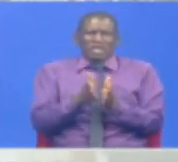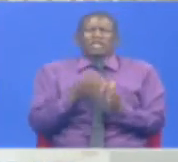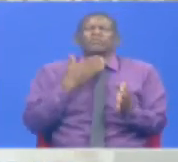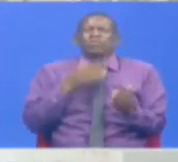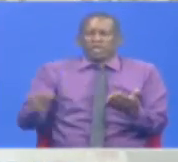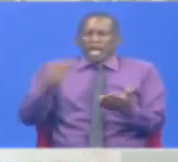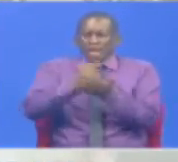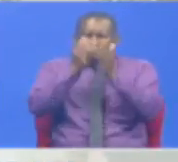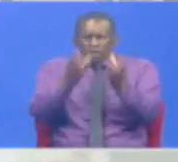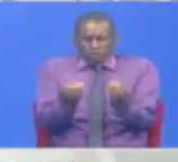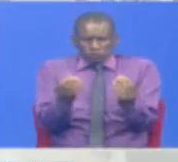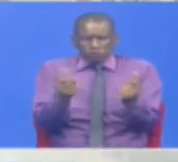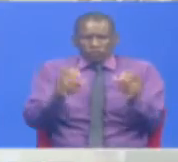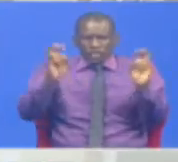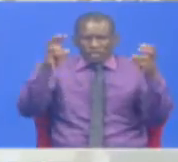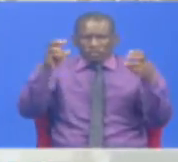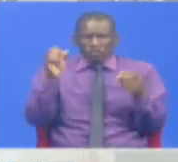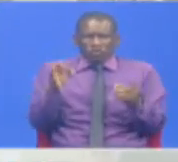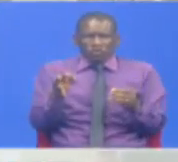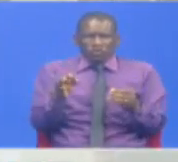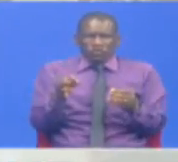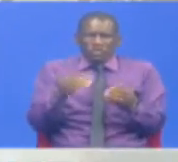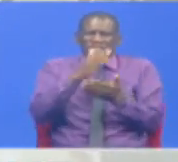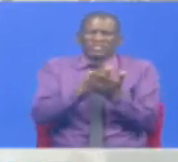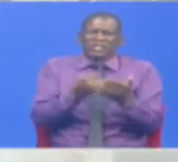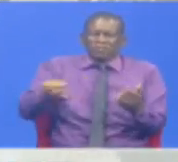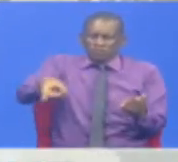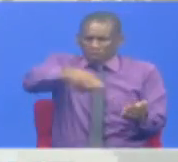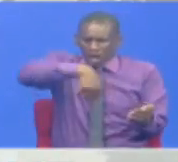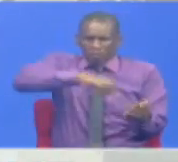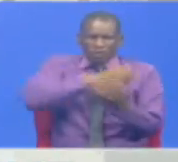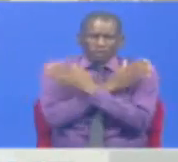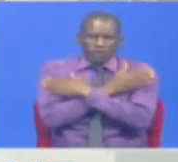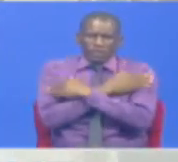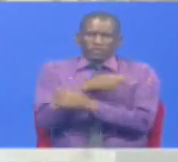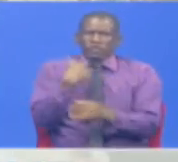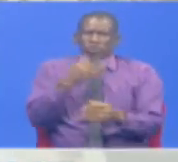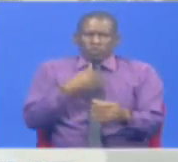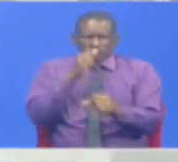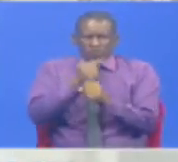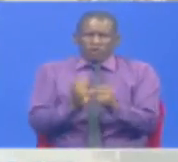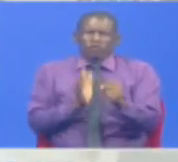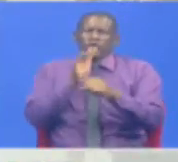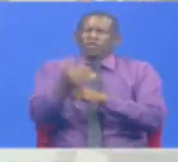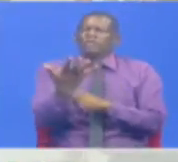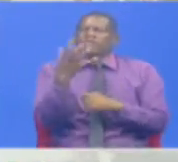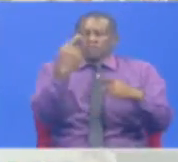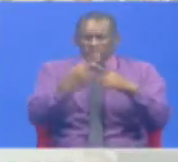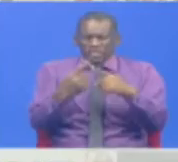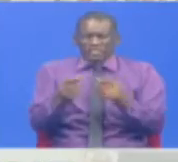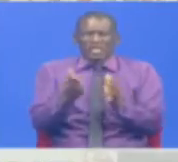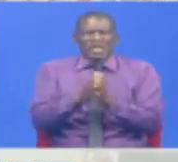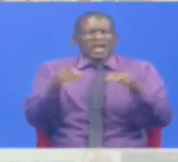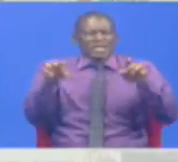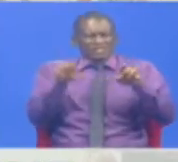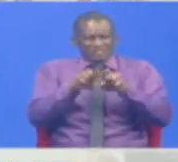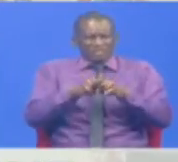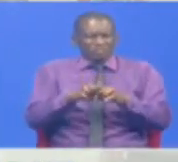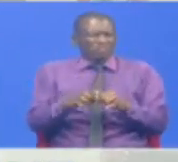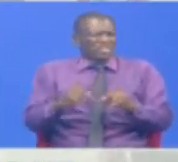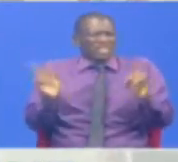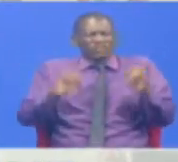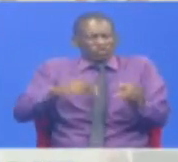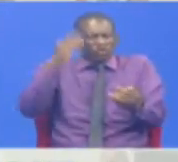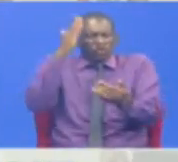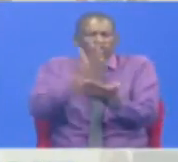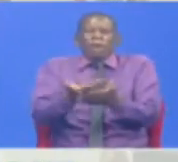to address the issue of some of our colleagues who have worked for more than 5 years and they are still on probation,